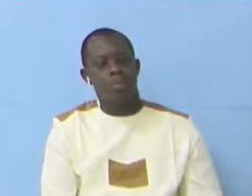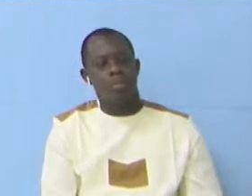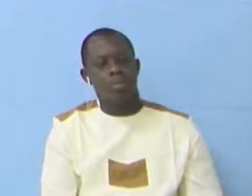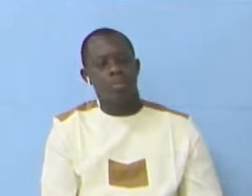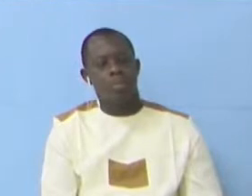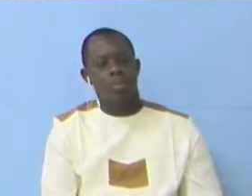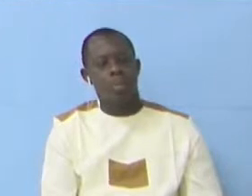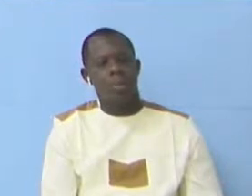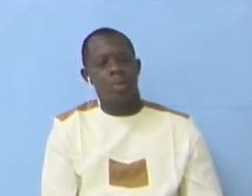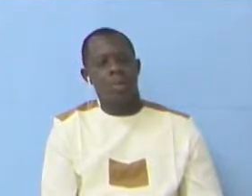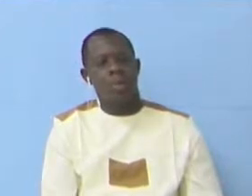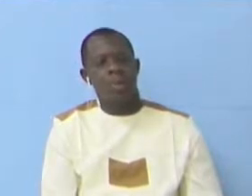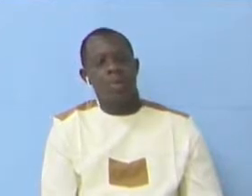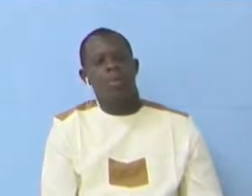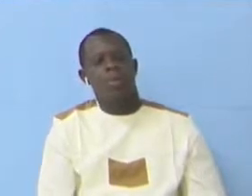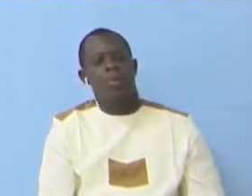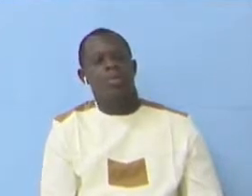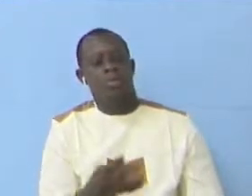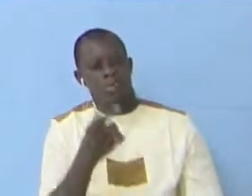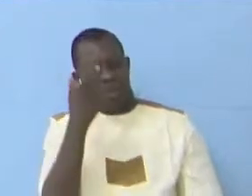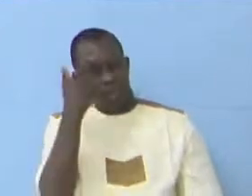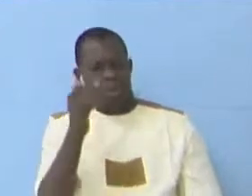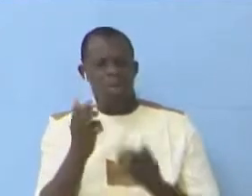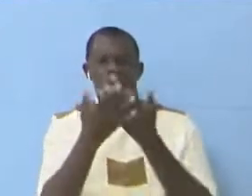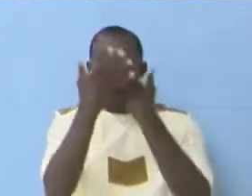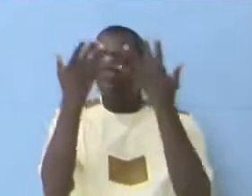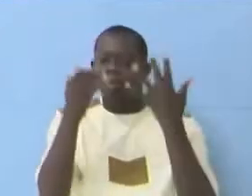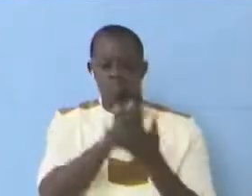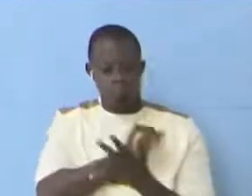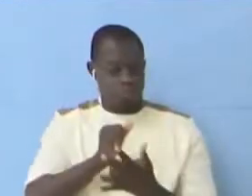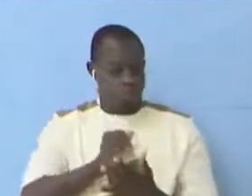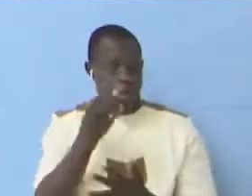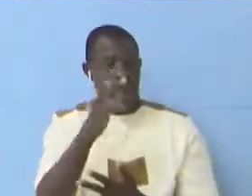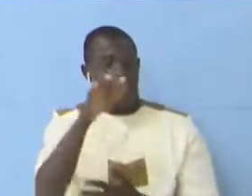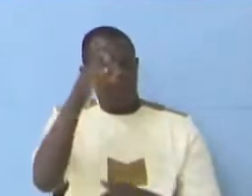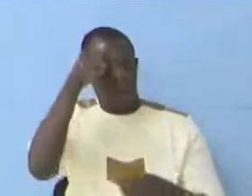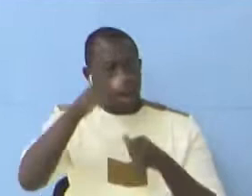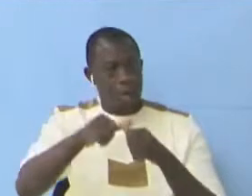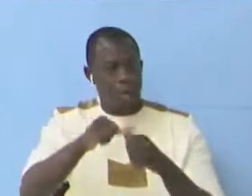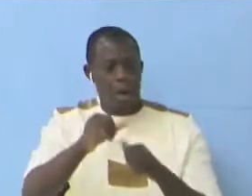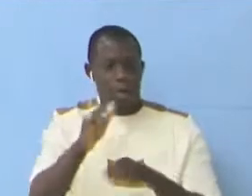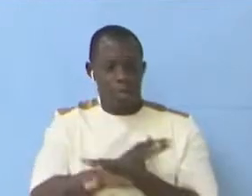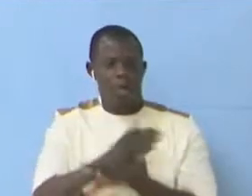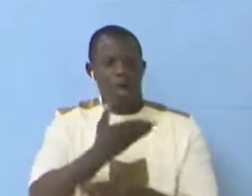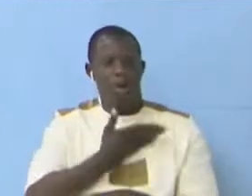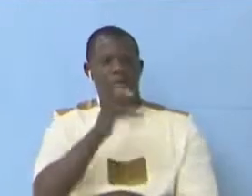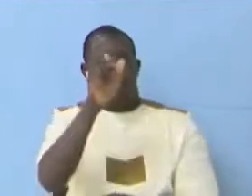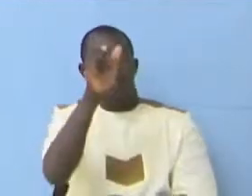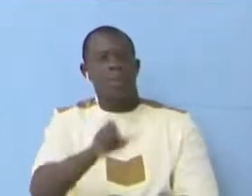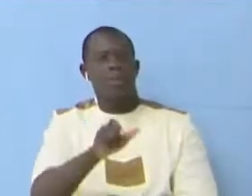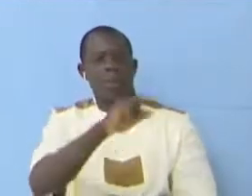A lot of us, I think, if I could remember, there was Sergeant Usman Tamba,